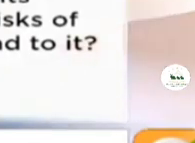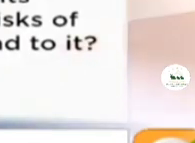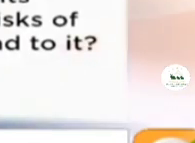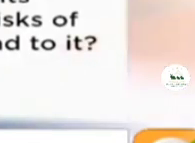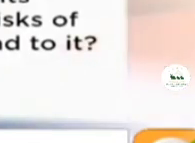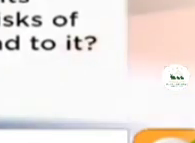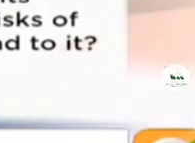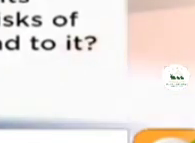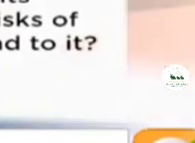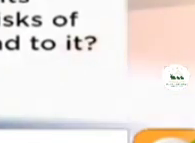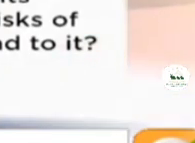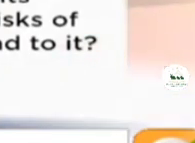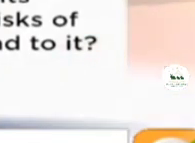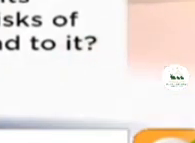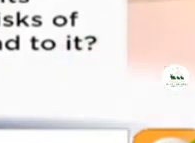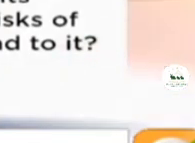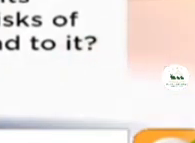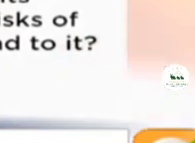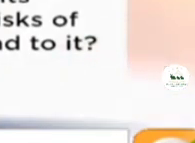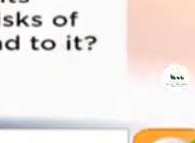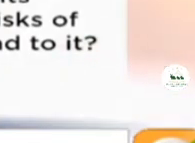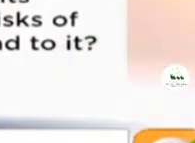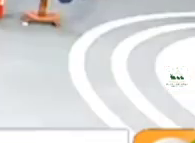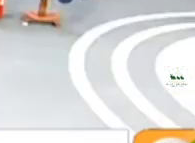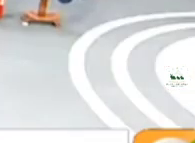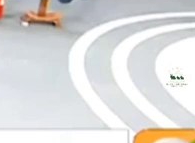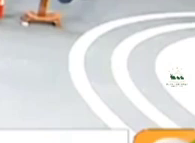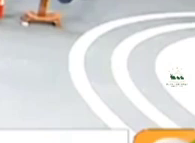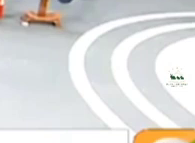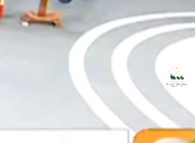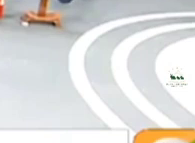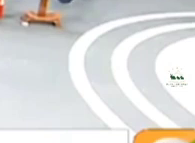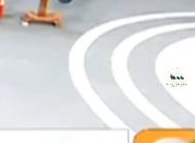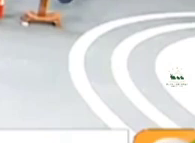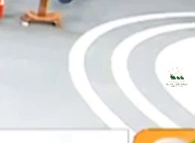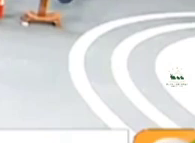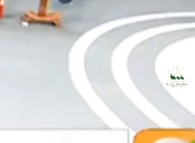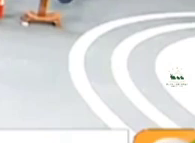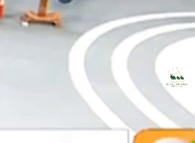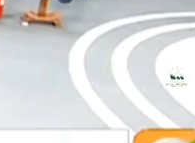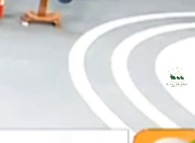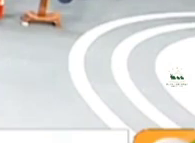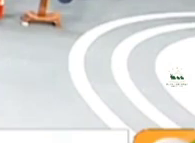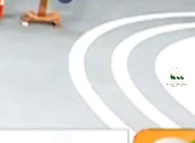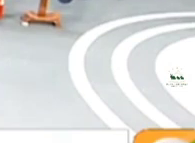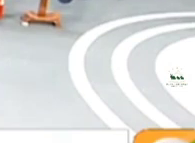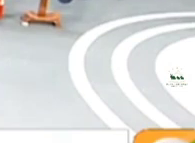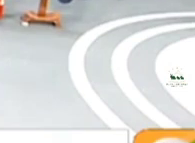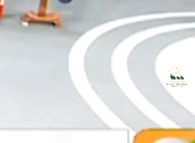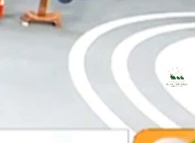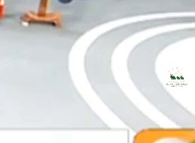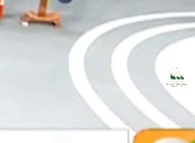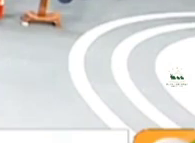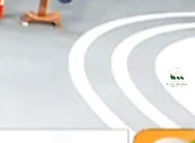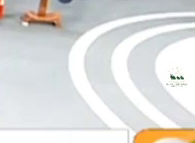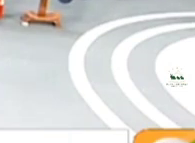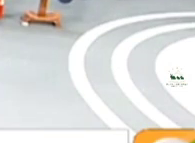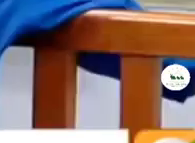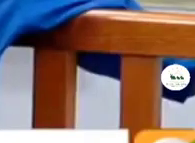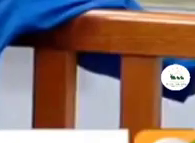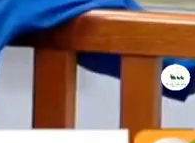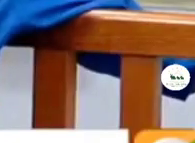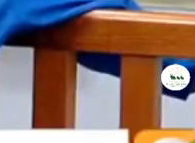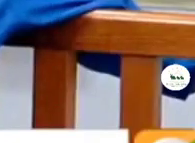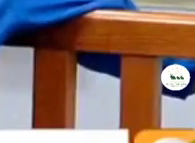background tell us about the future risks of Kenyan tribalism and how to put it to an end? How do we do that, Barak? How do we put an end to tribalism? It's a